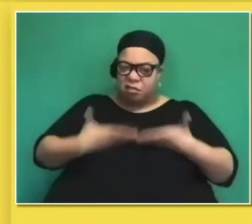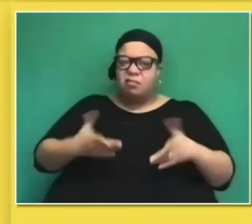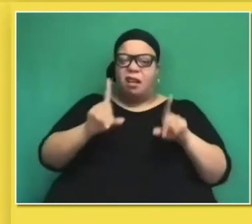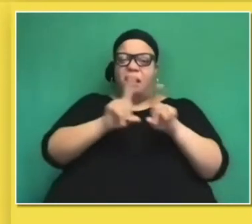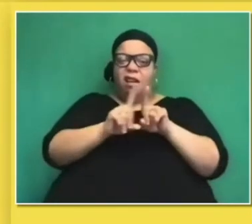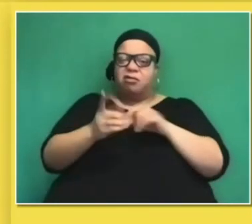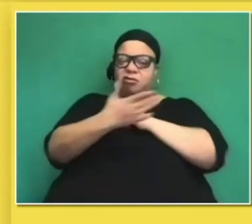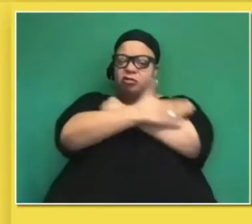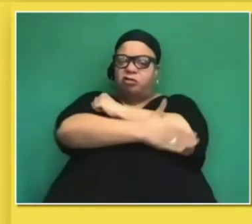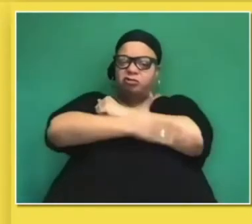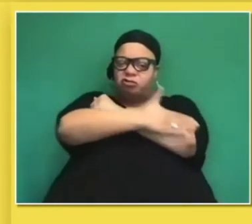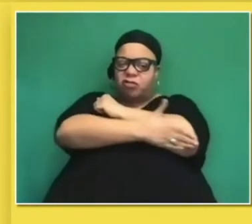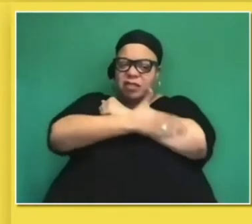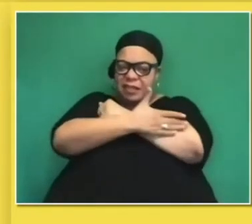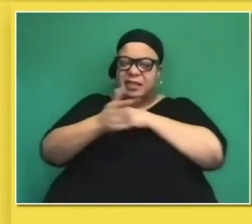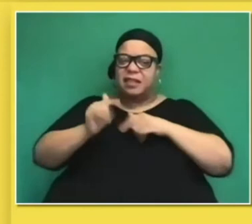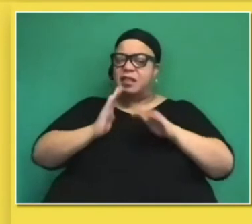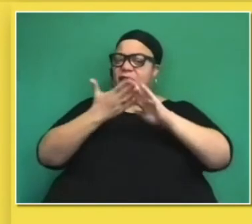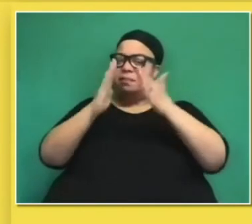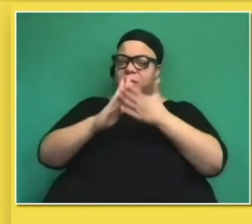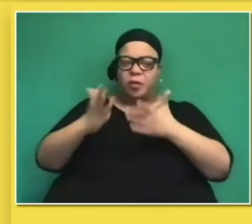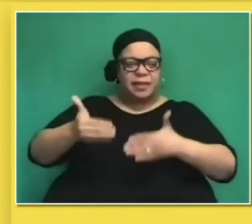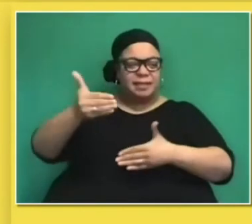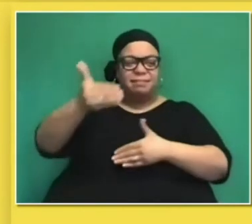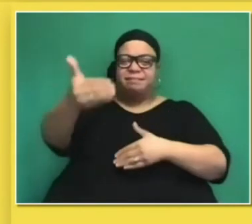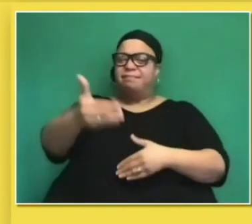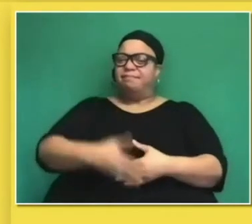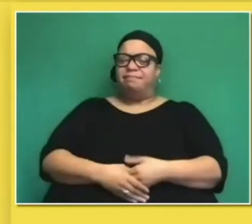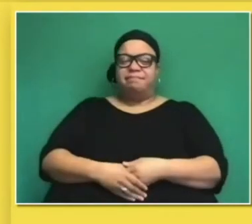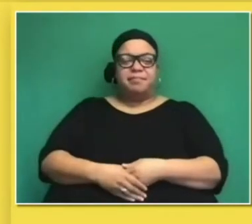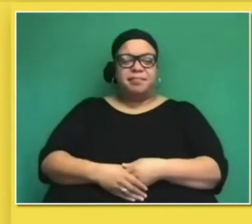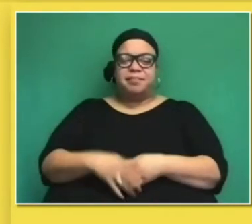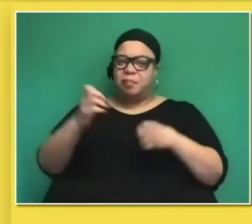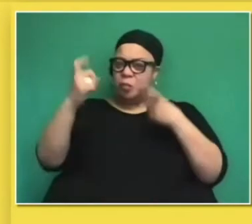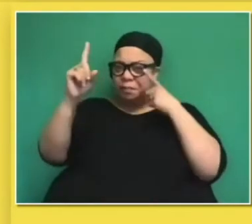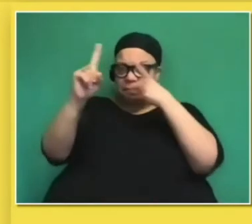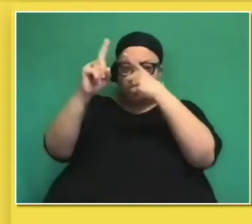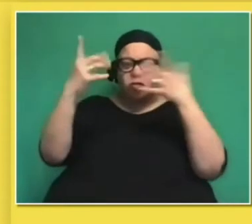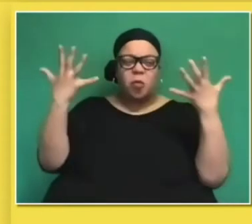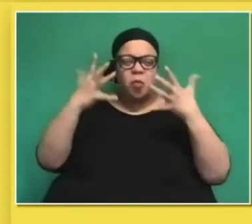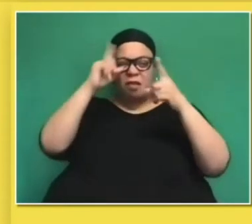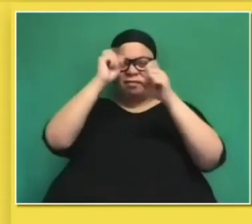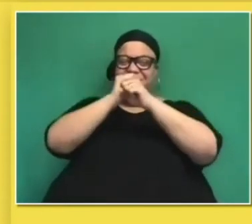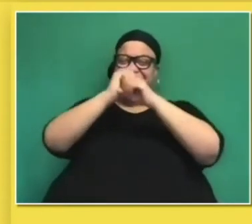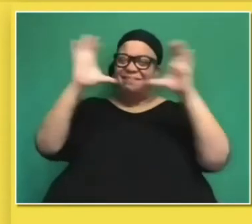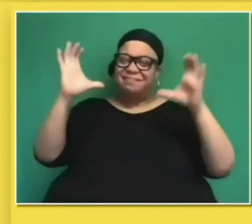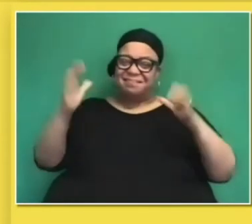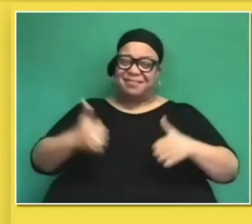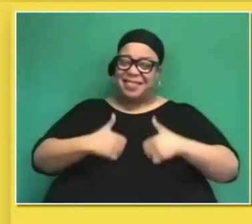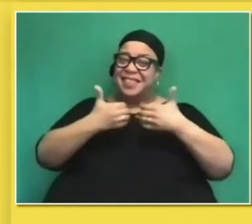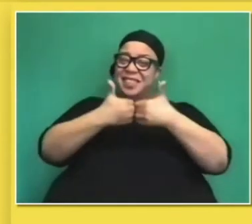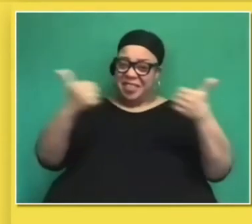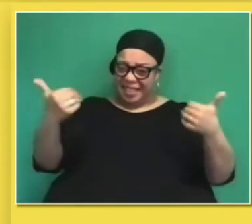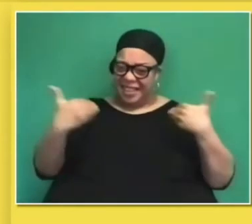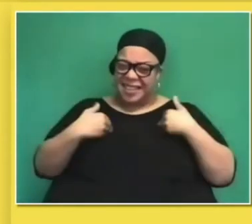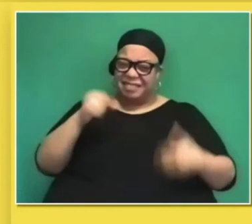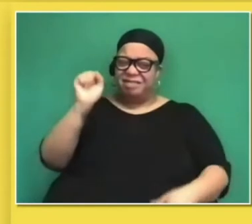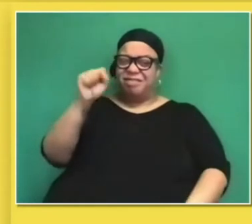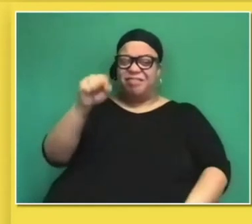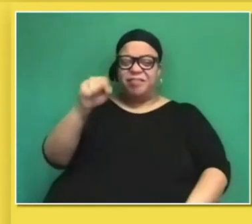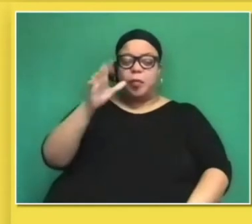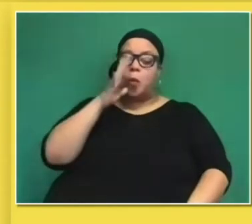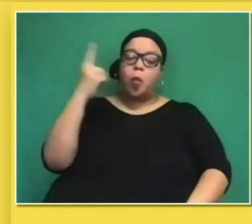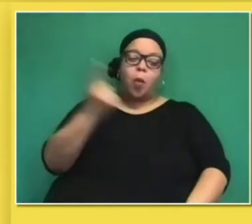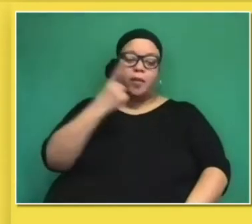while the forces of extremist division are strong, because there's always going to be some division between justice and